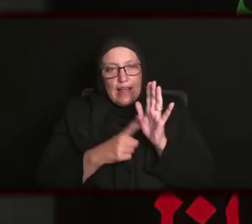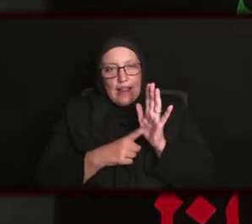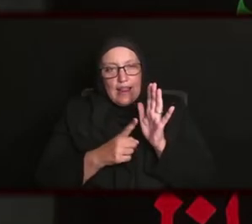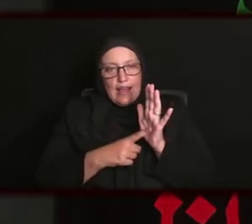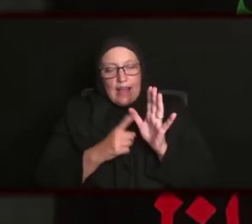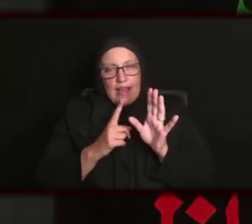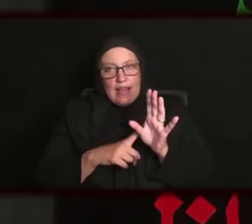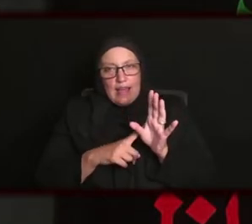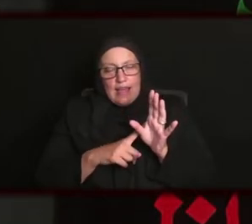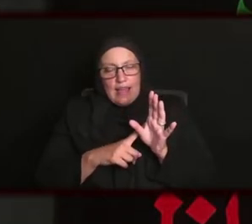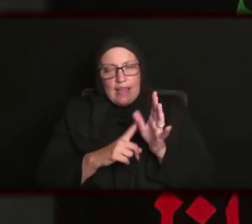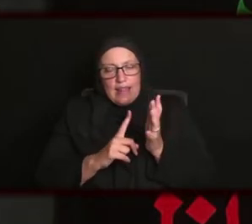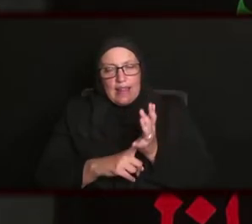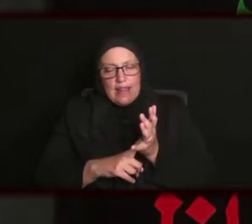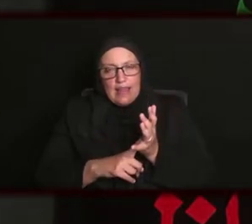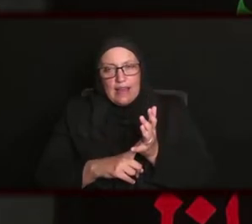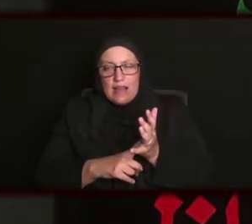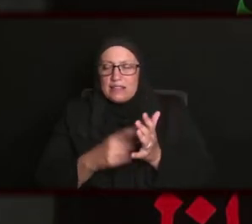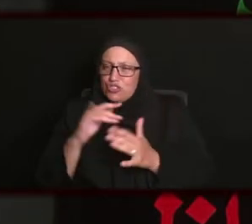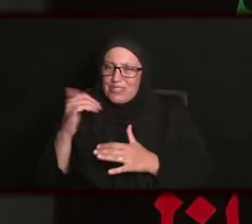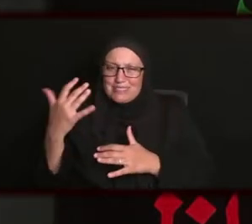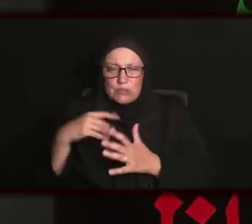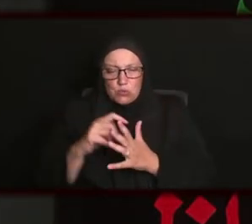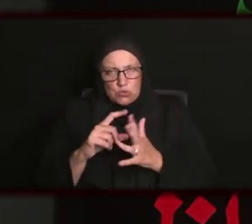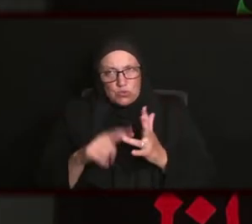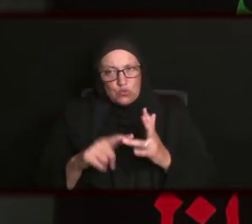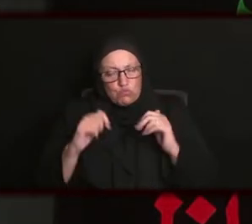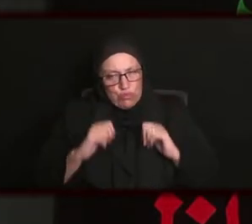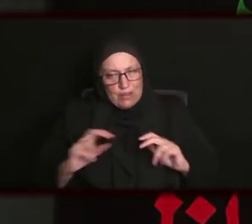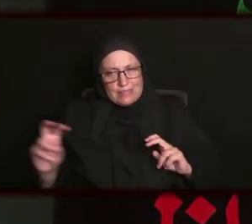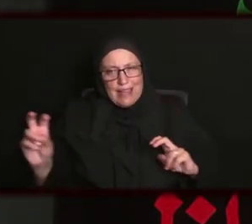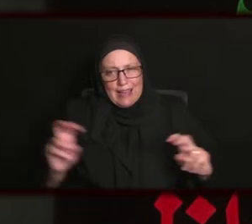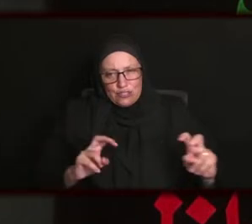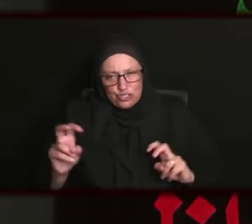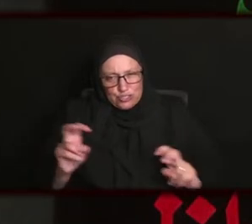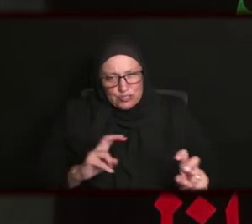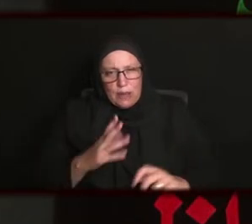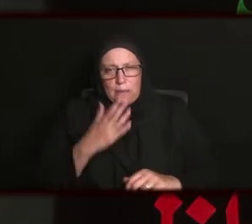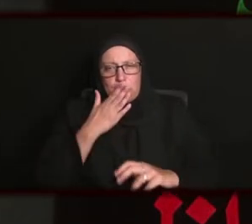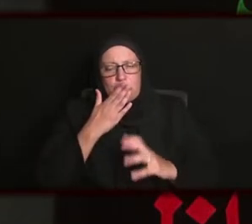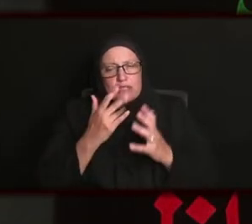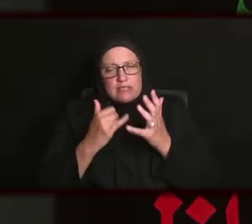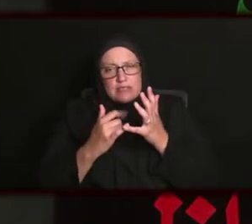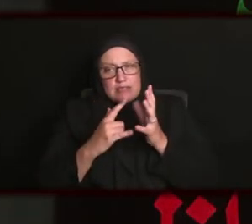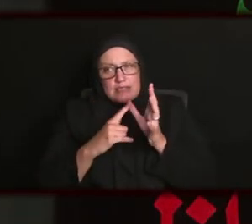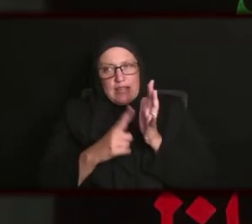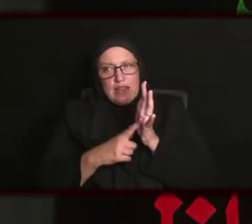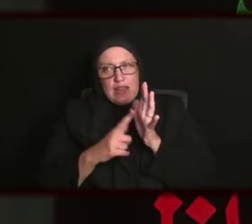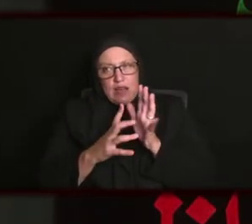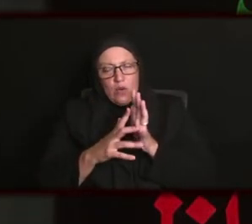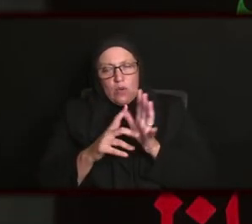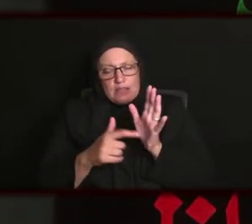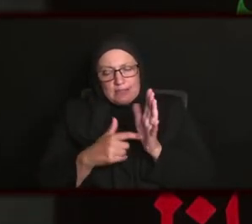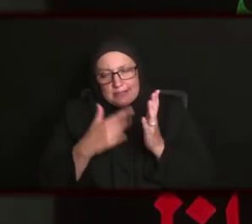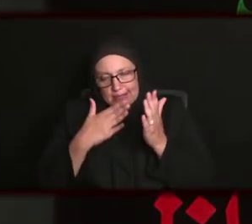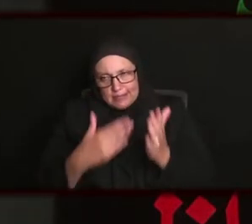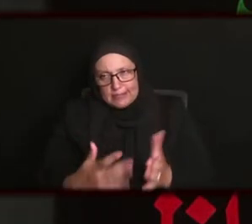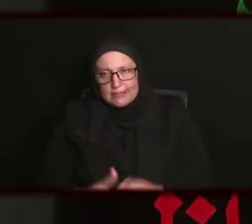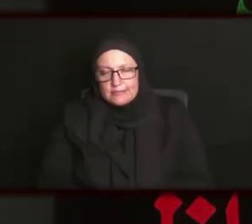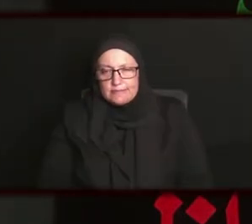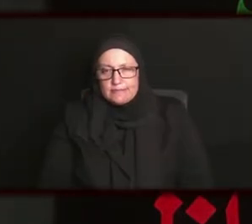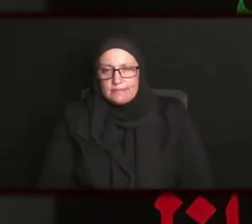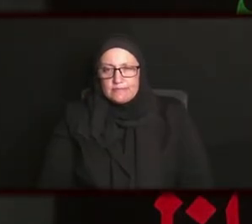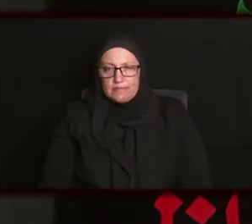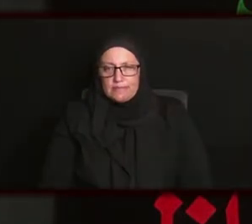about the practice. Sallu ala Muhammad wa ali Muhammad. Allahumma salli ala ali